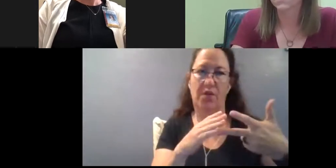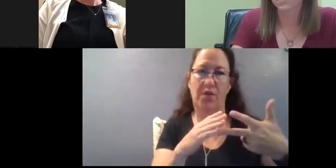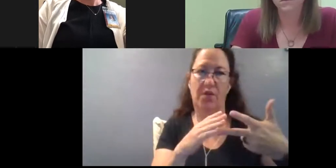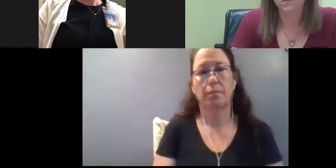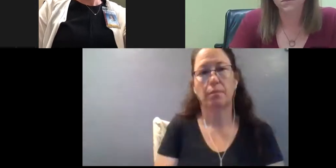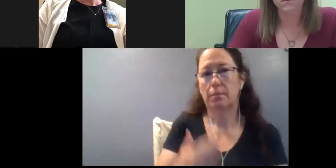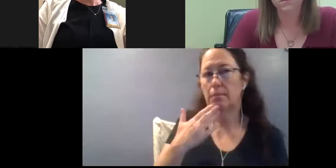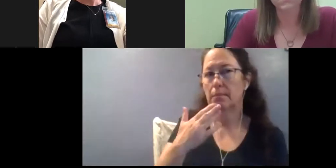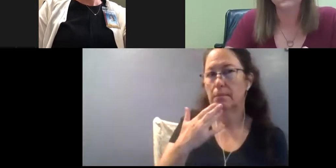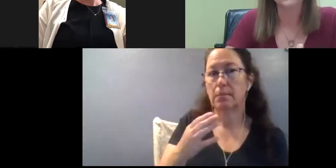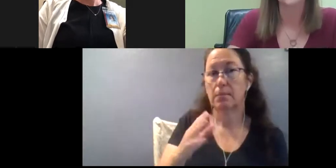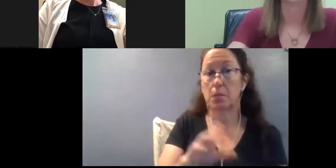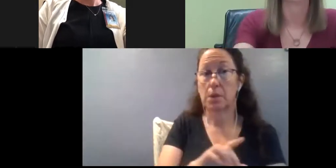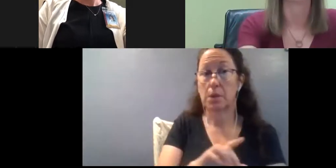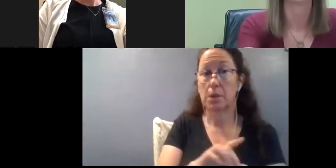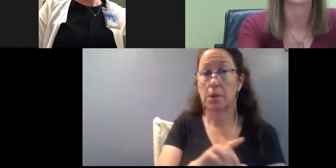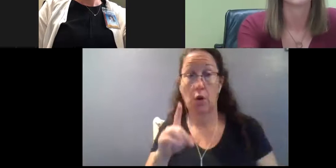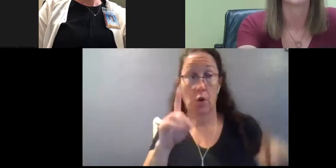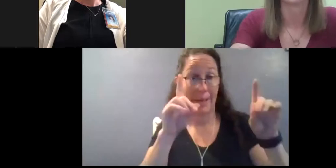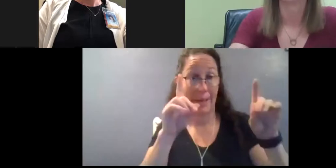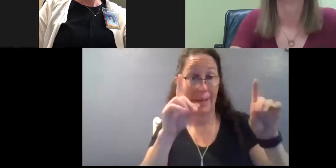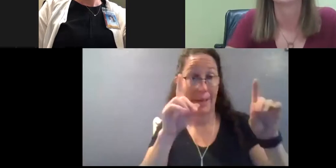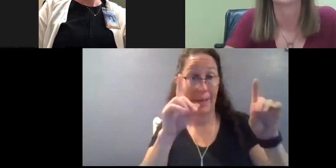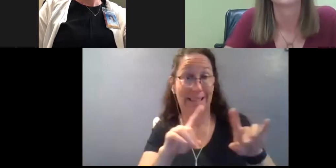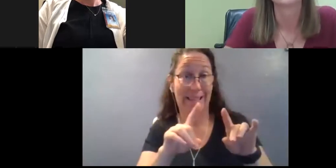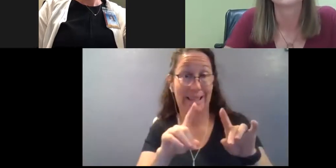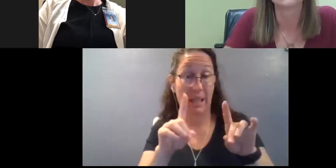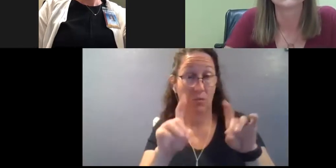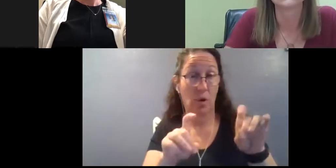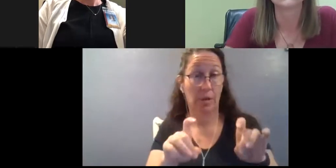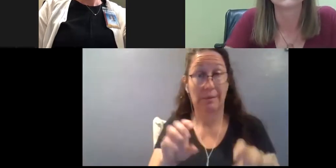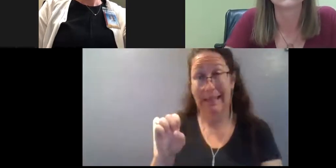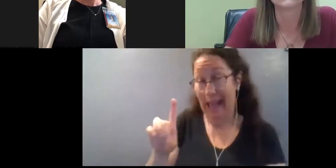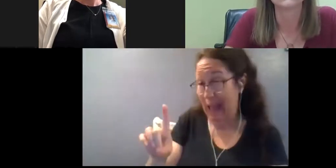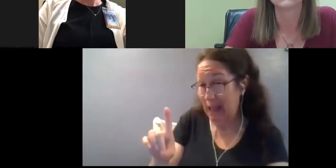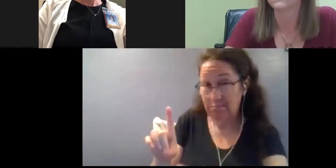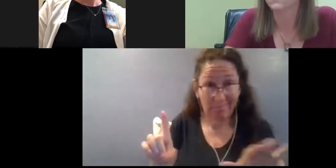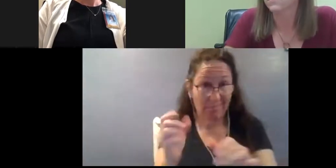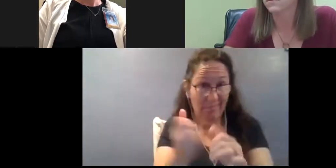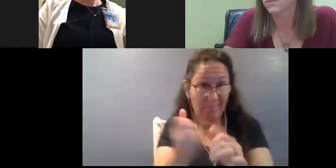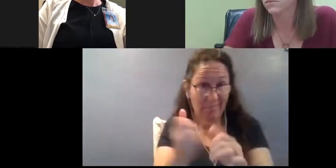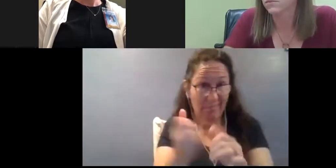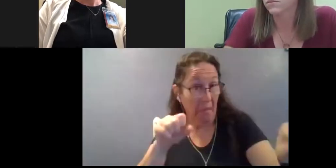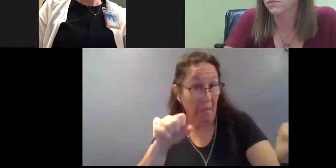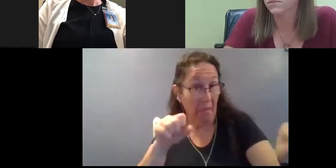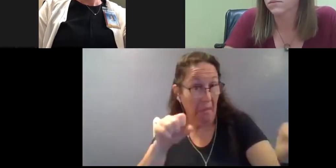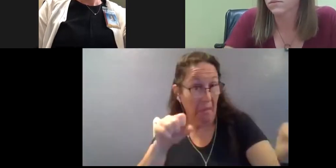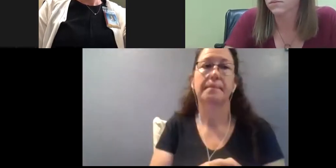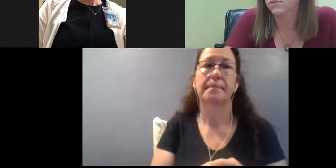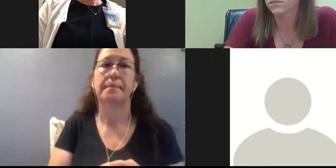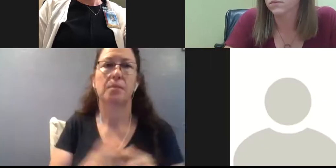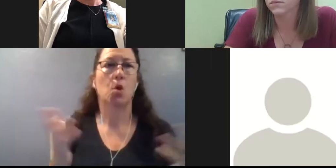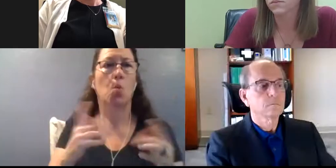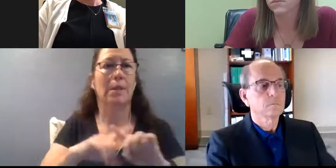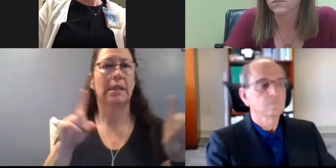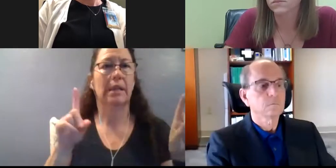Thank you. Another testing question, and this was posed to you, Ed, and any of the others could feel free to answer this as well. What is the difference